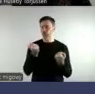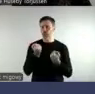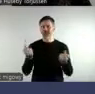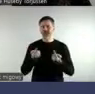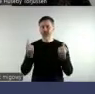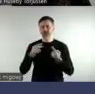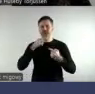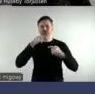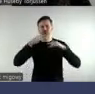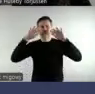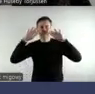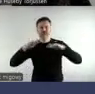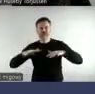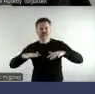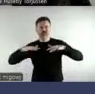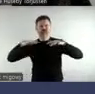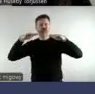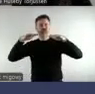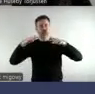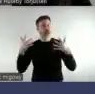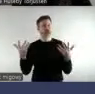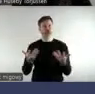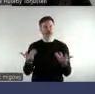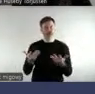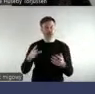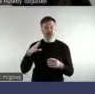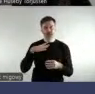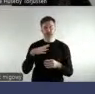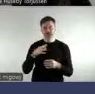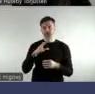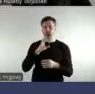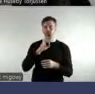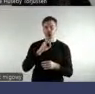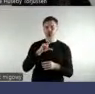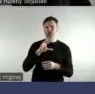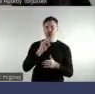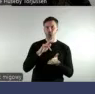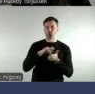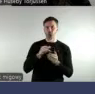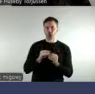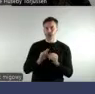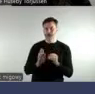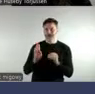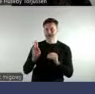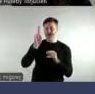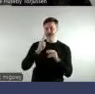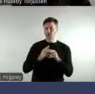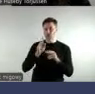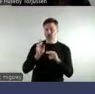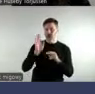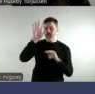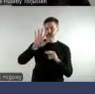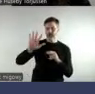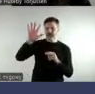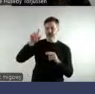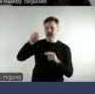little north of Oslo. And when this municipality was divided into 9 different areas,